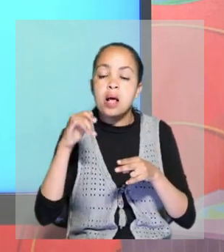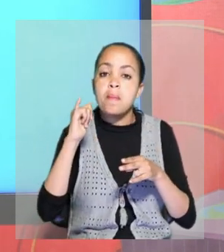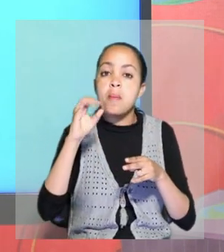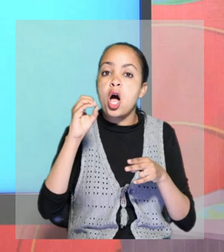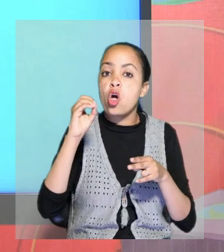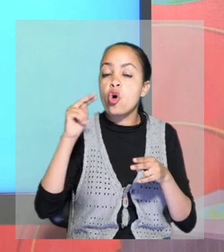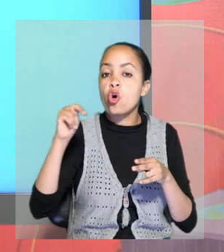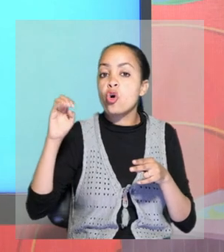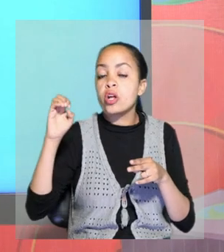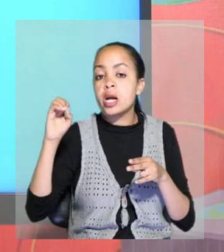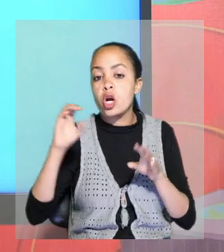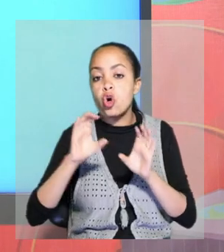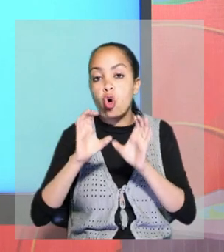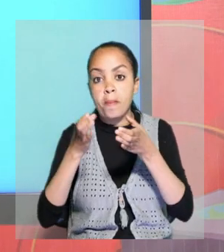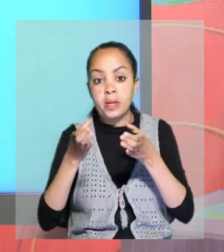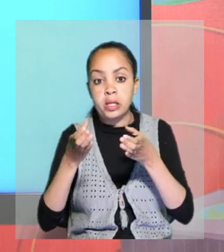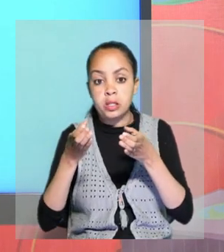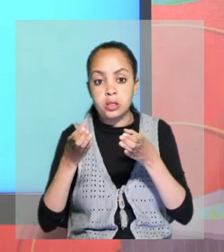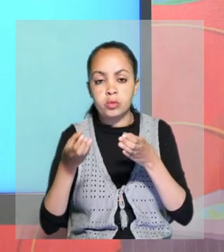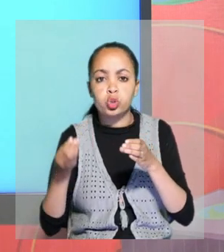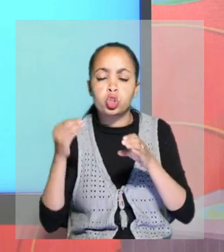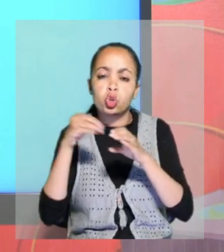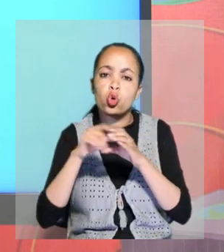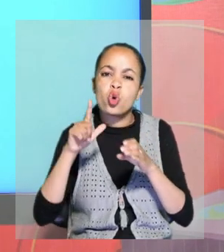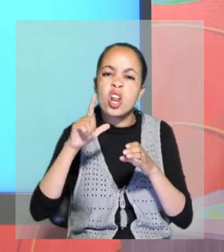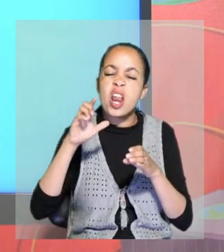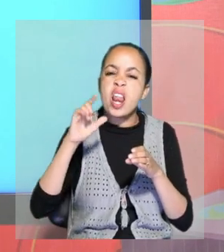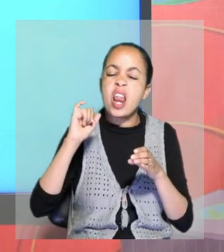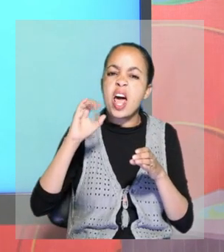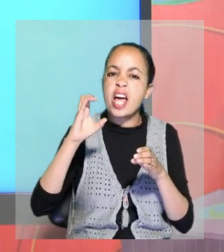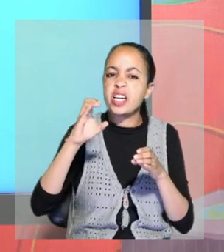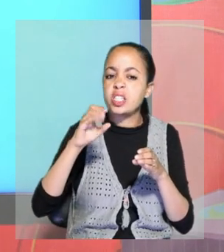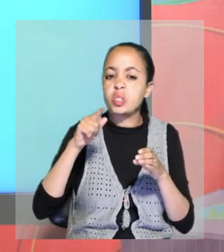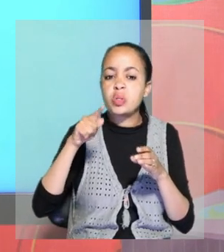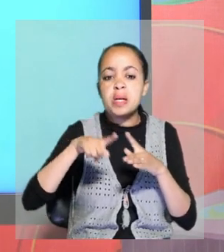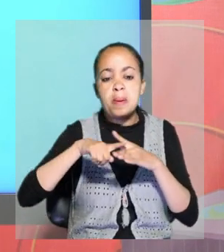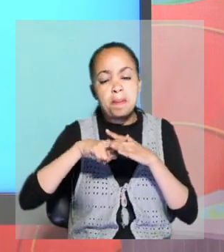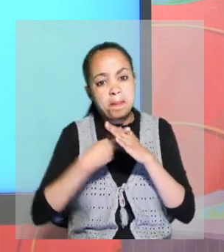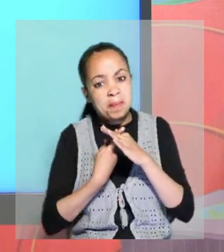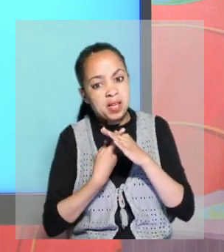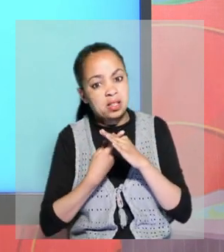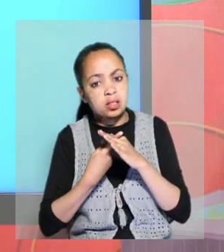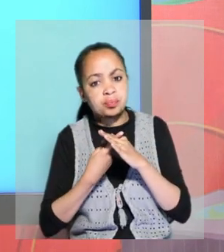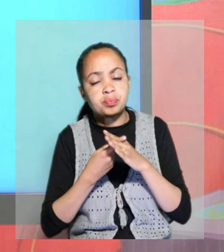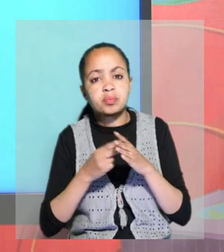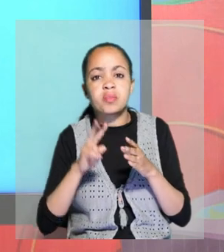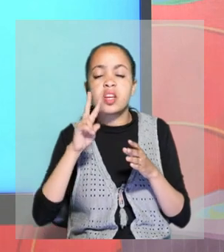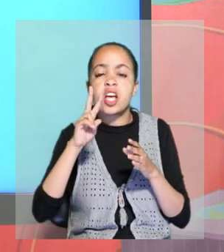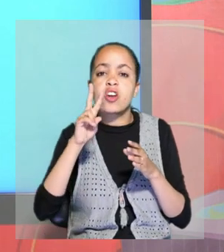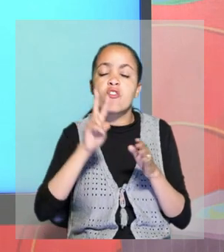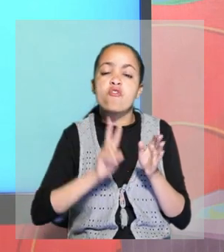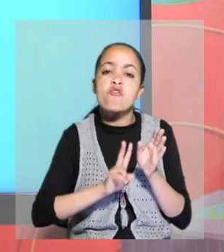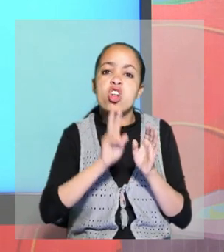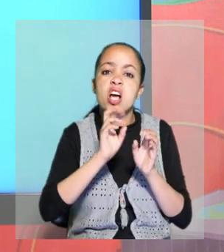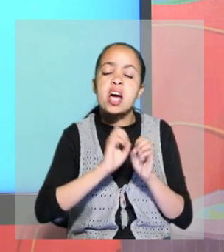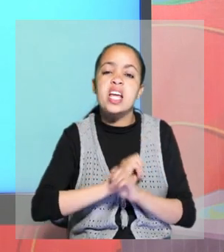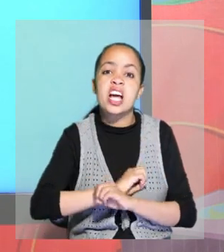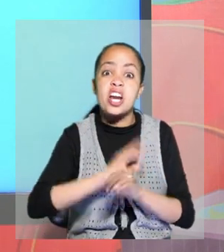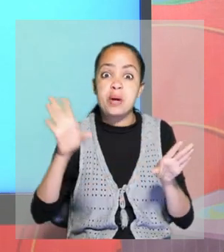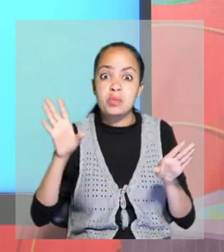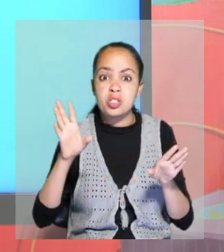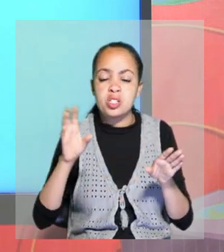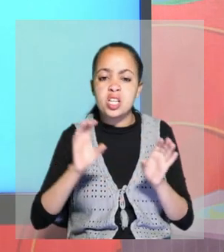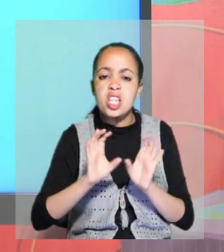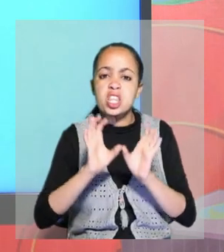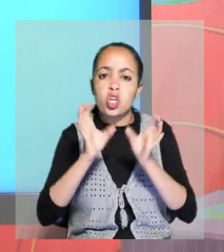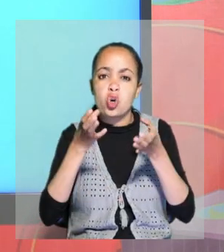community, which include lichens. A community that can be begun over a volcanic eruption.